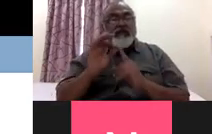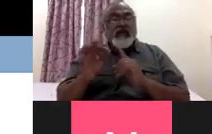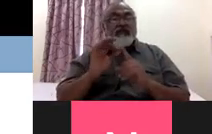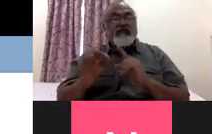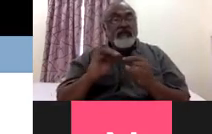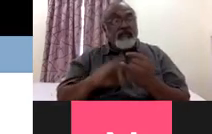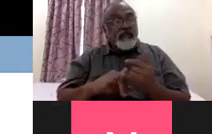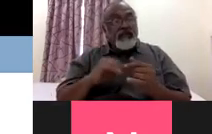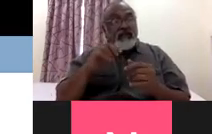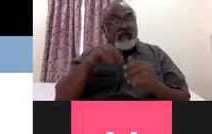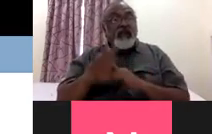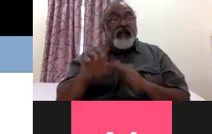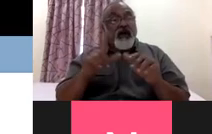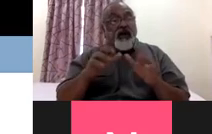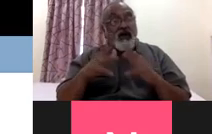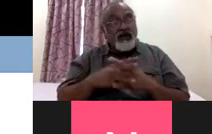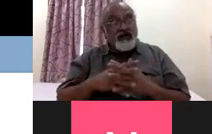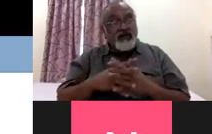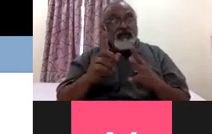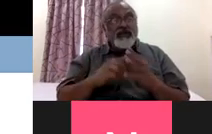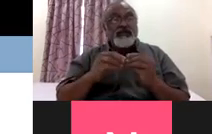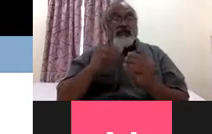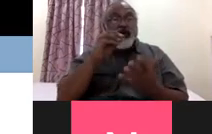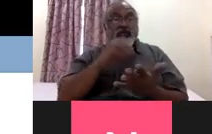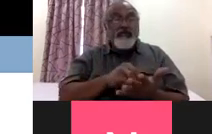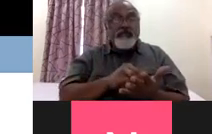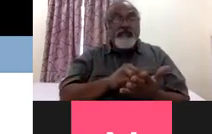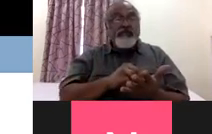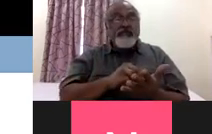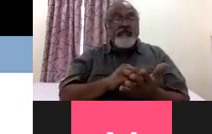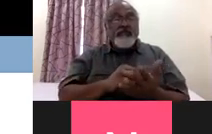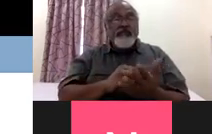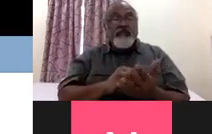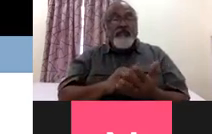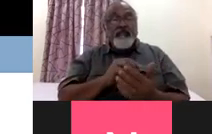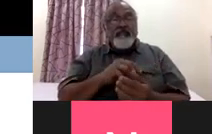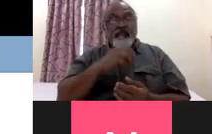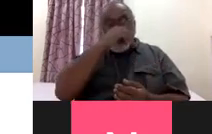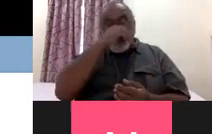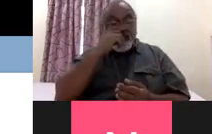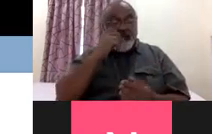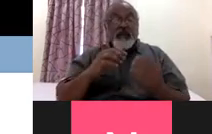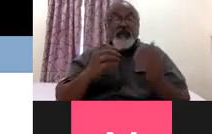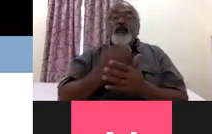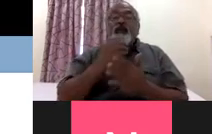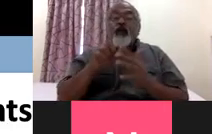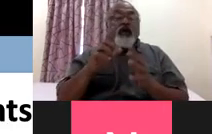law, and job reservations is not mandatory under the new law.